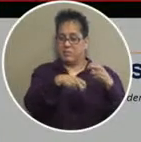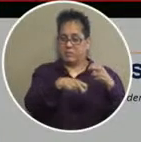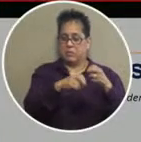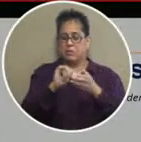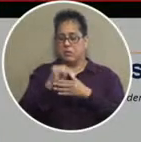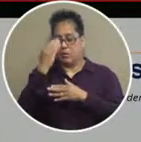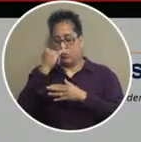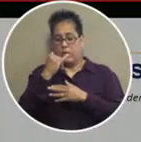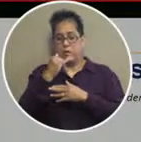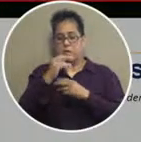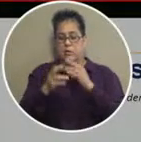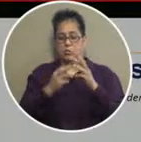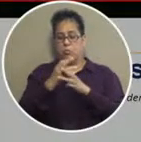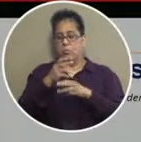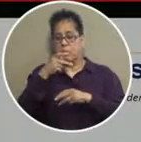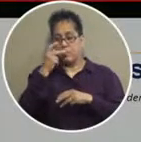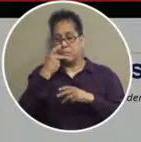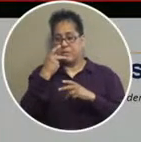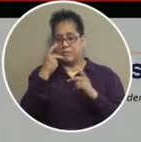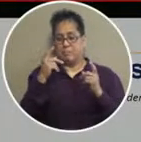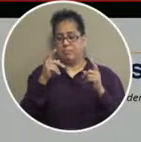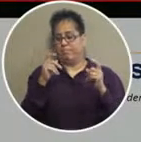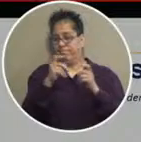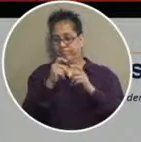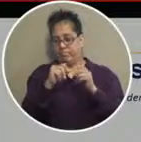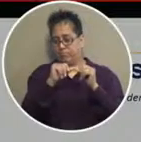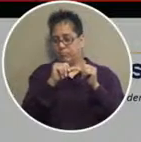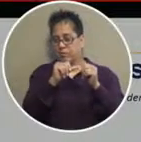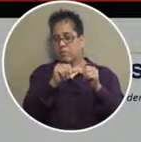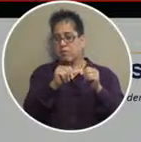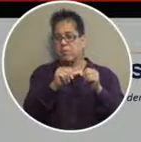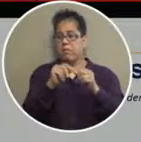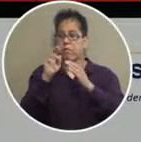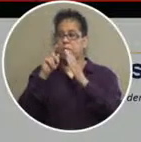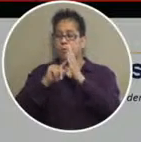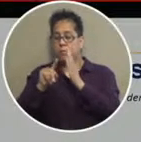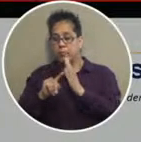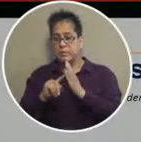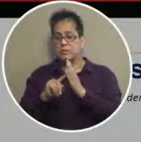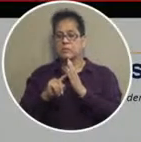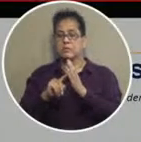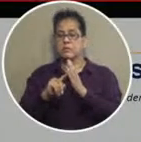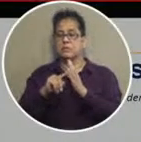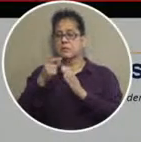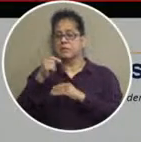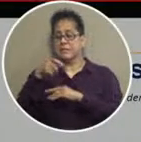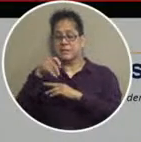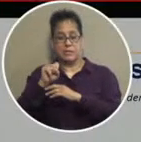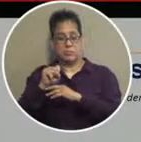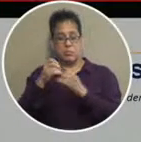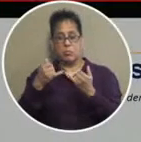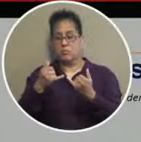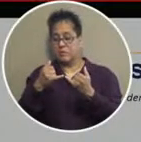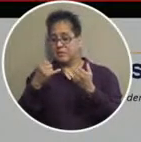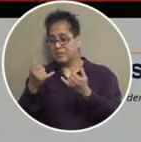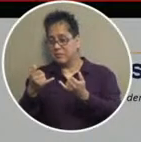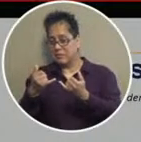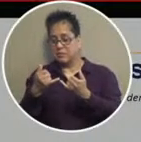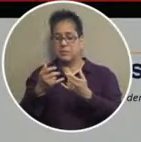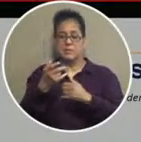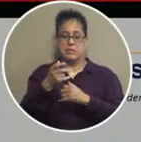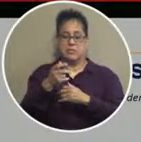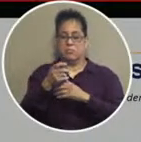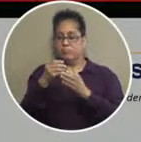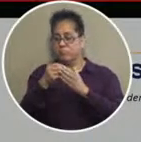is why our global public health perplexities persist. Research practice gaps often exist. Funding and talent may not be